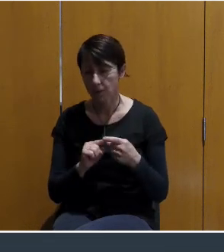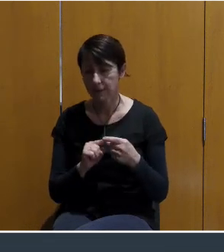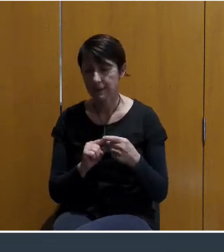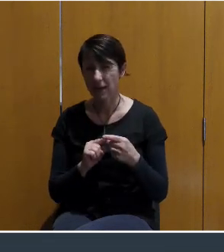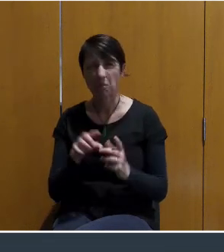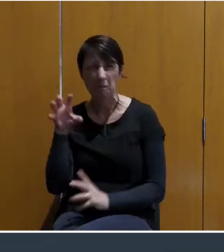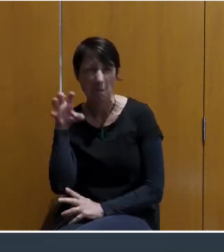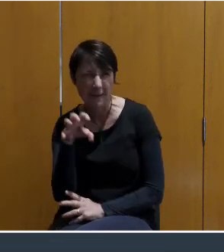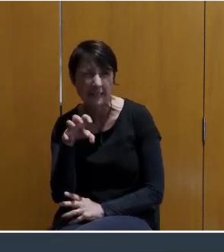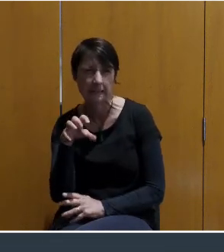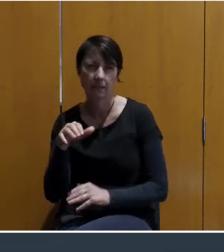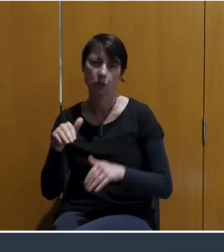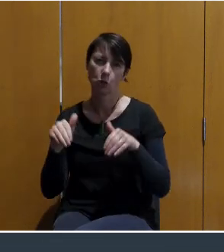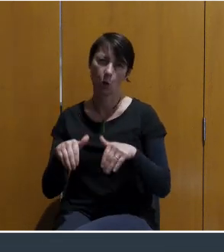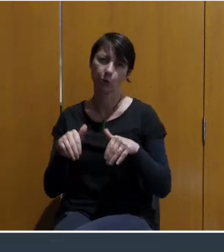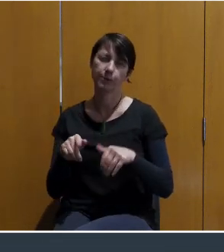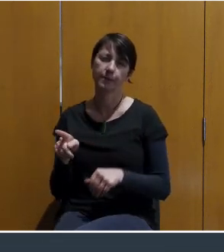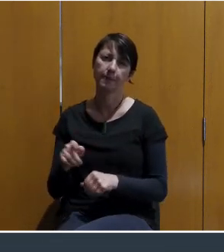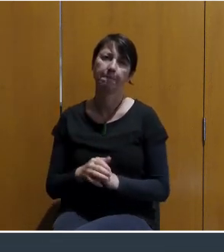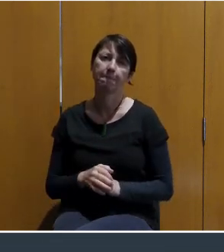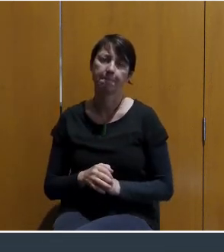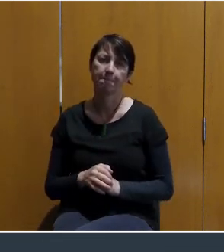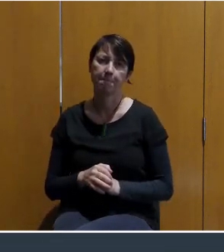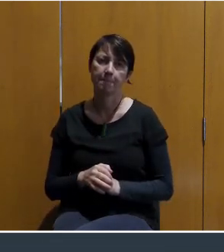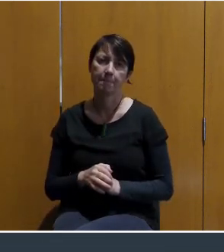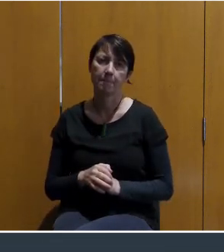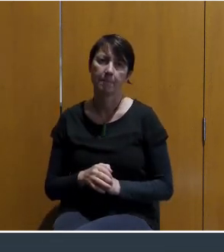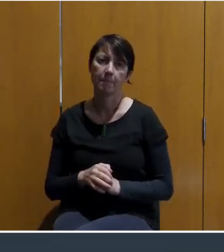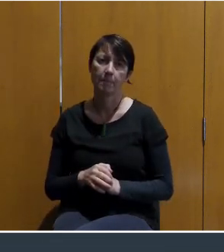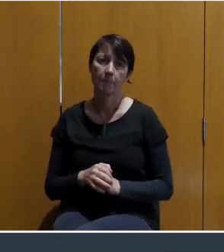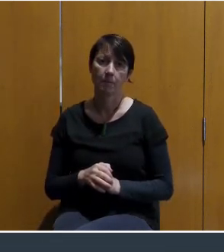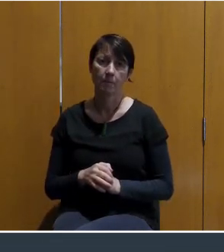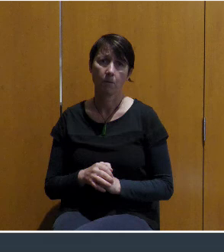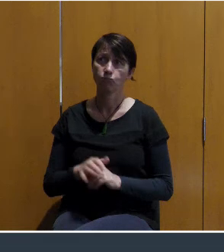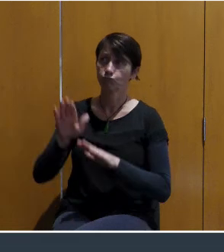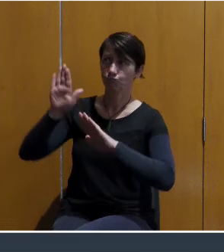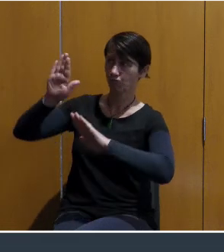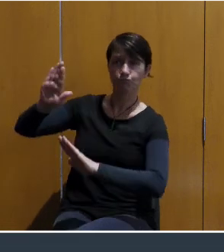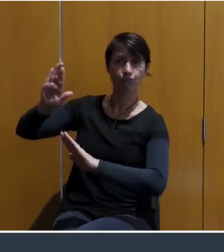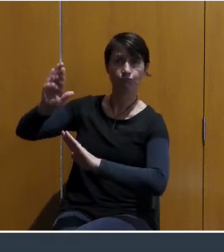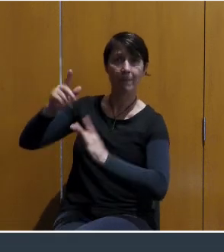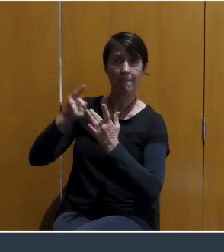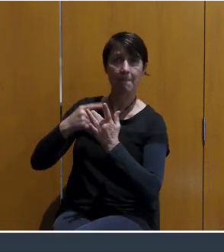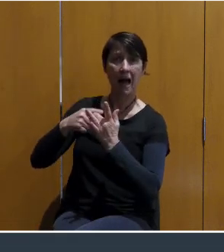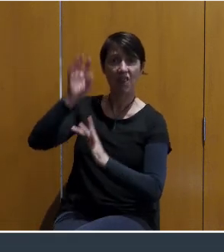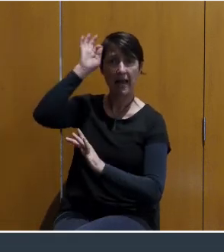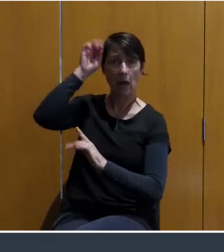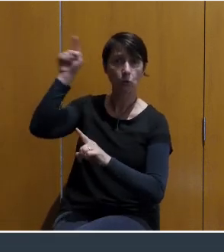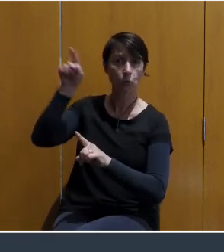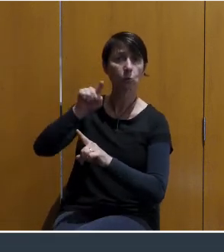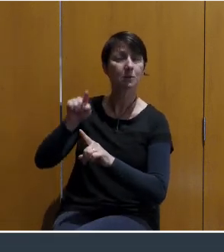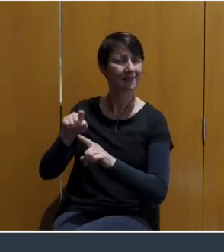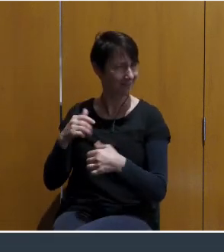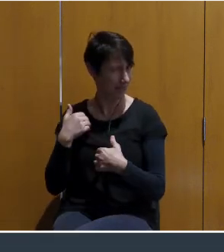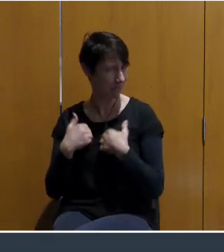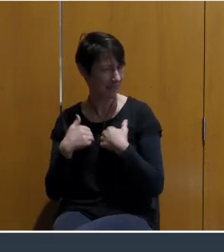dogs. So we've seen that in other councils, they've taken an interesting